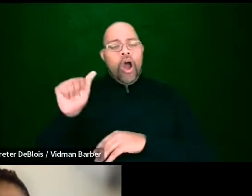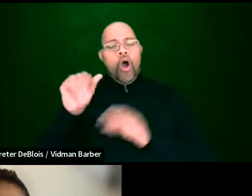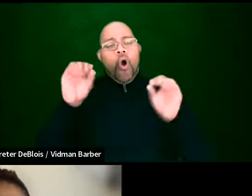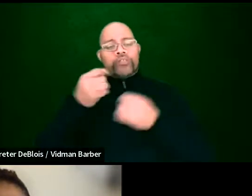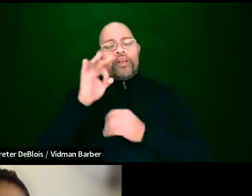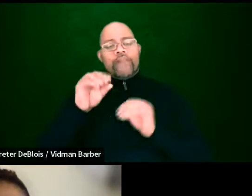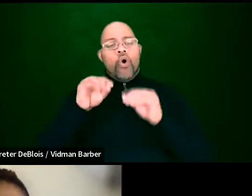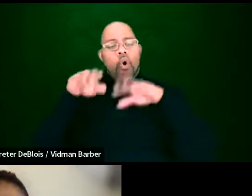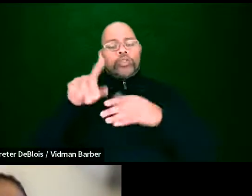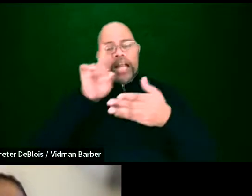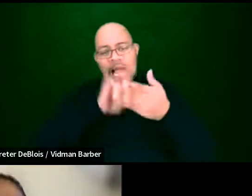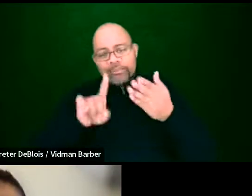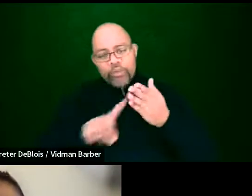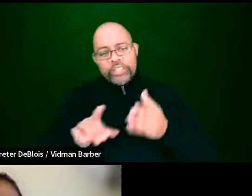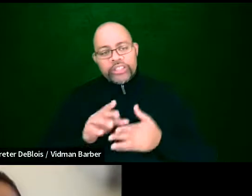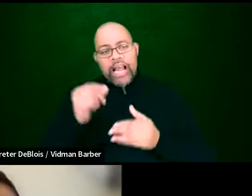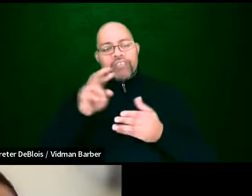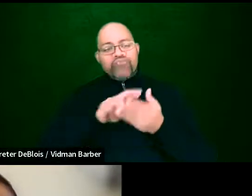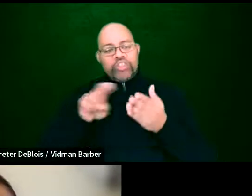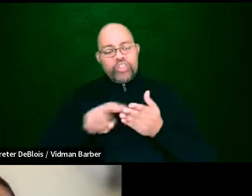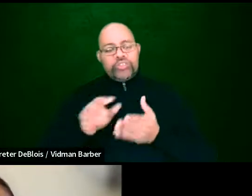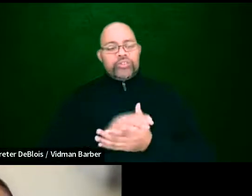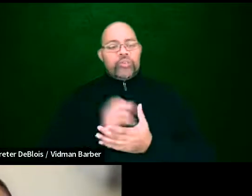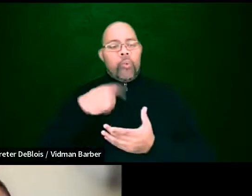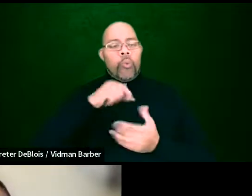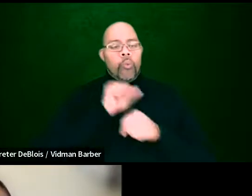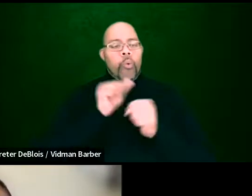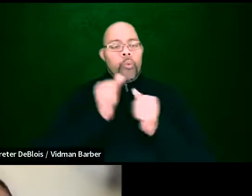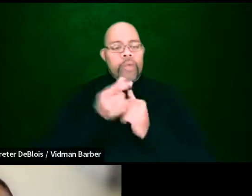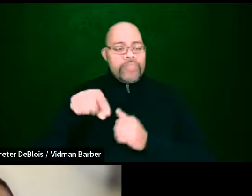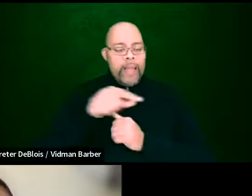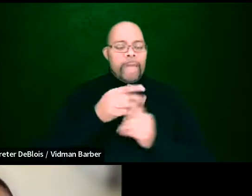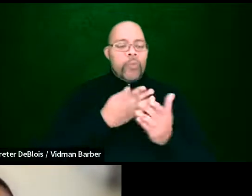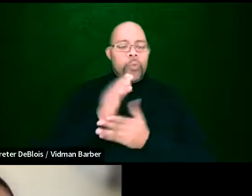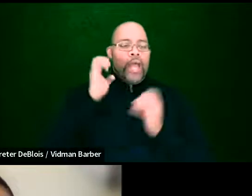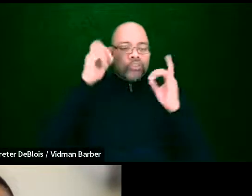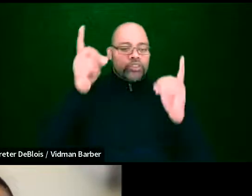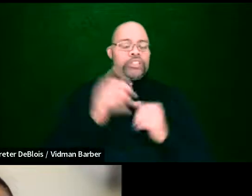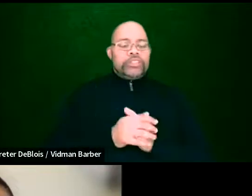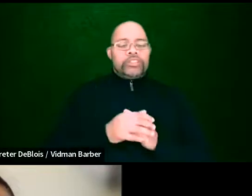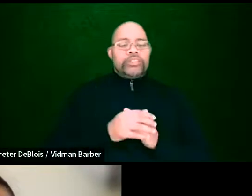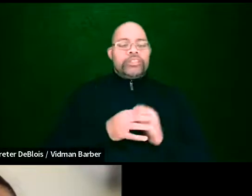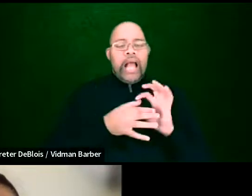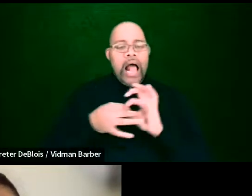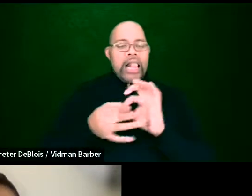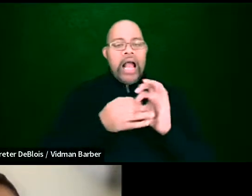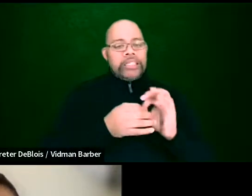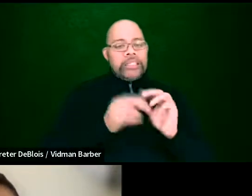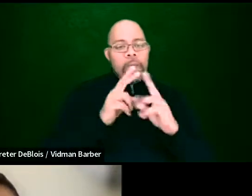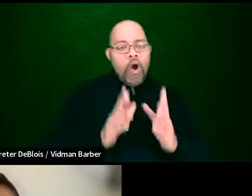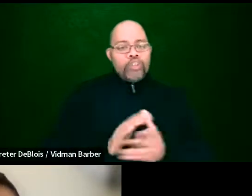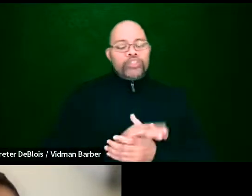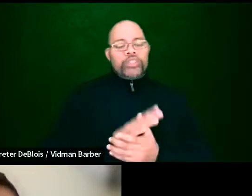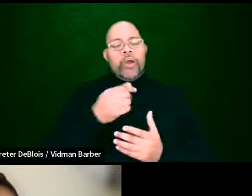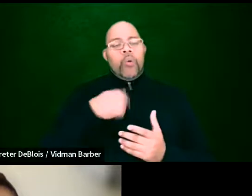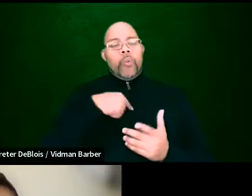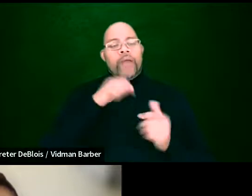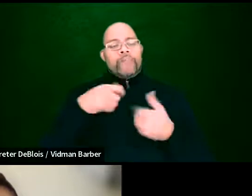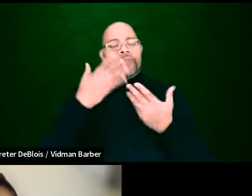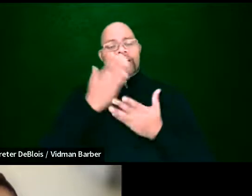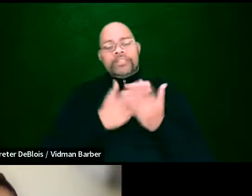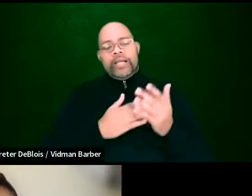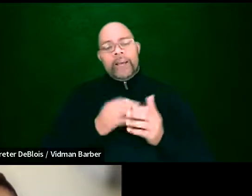of Ocean Exploration and Research. So we work with them through their Education Alliance partnership. And we had to provide